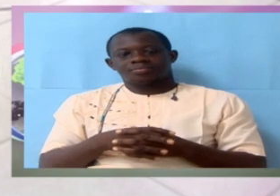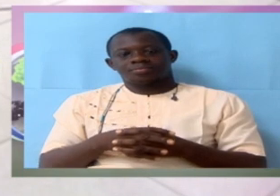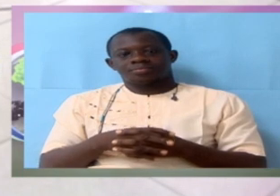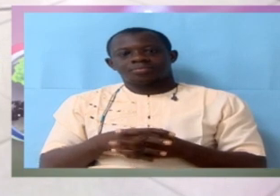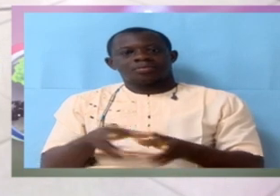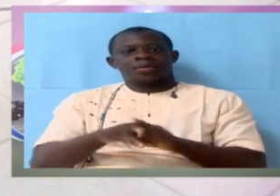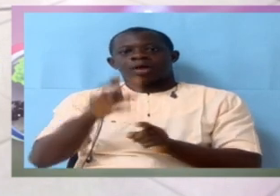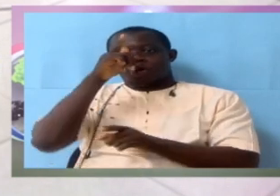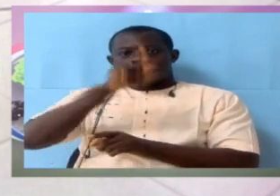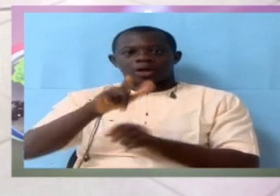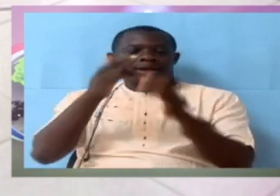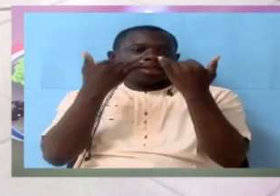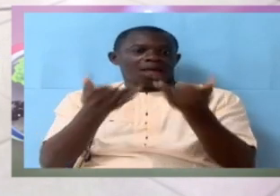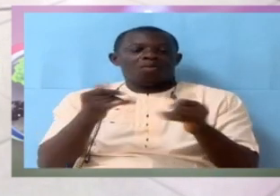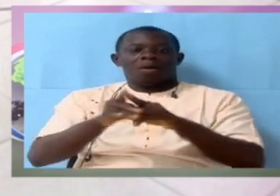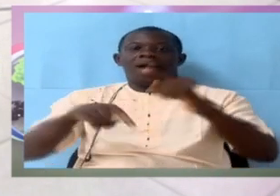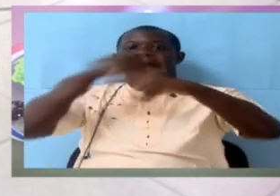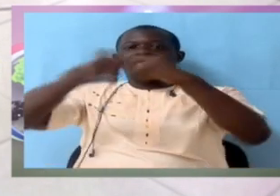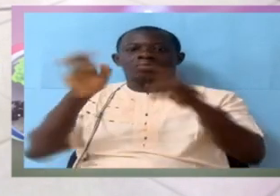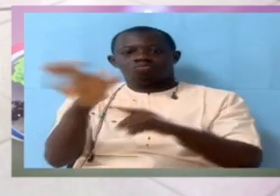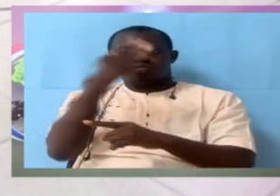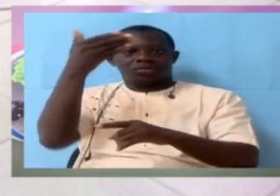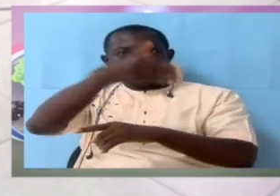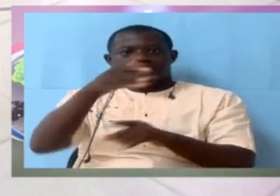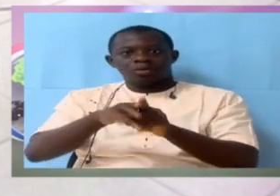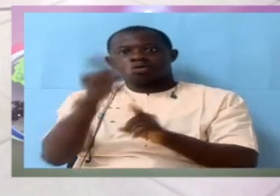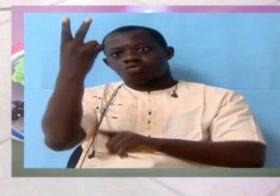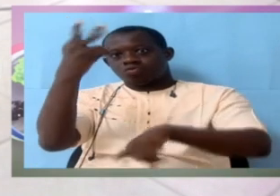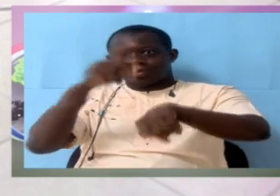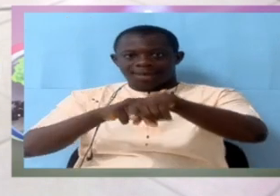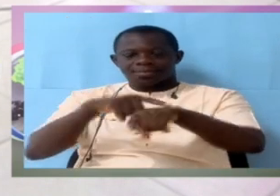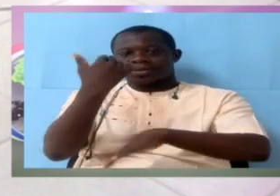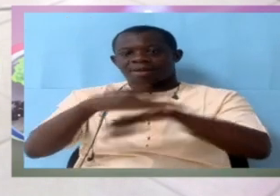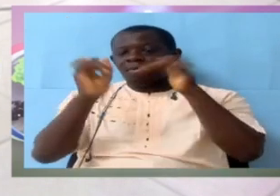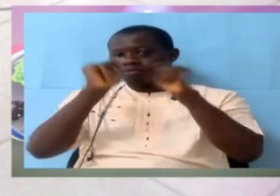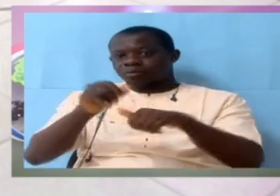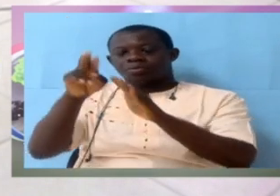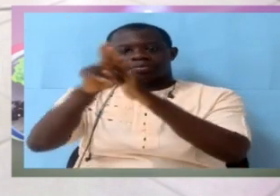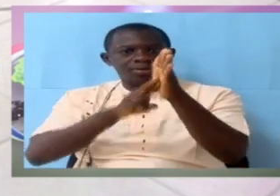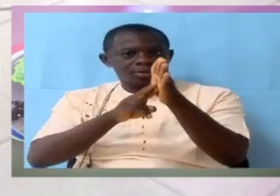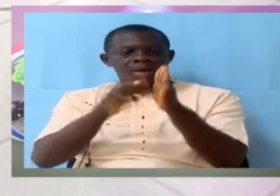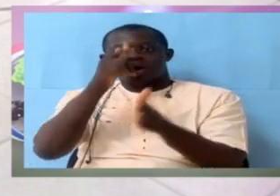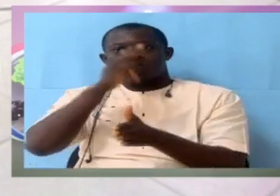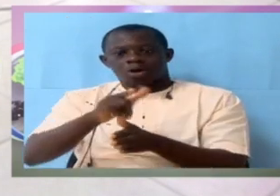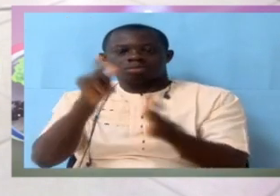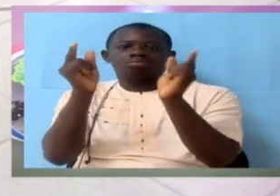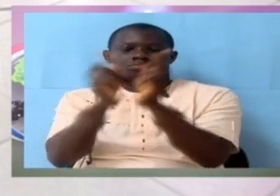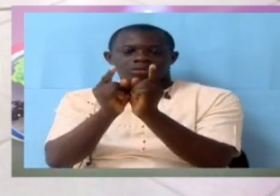Then luckily, after going there twice without being enrolled, then I was able to meet Dr. Mbo one